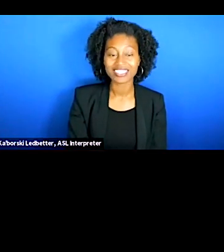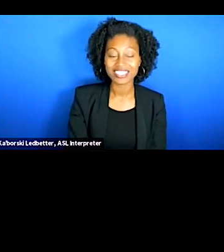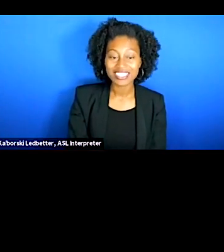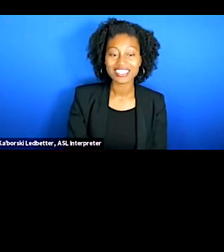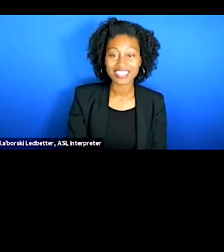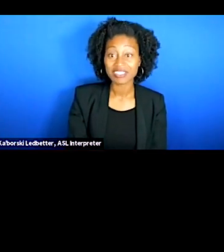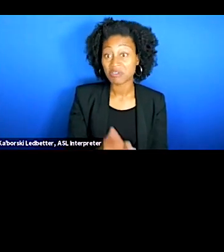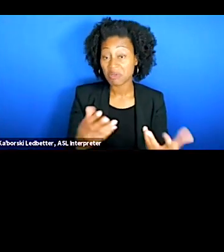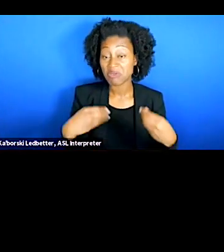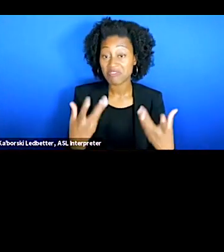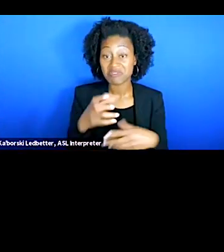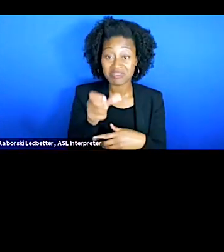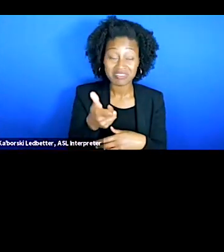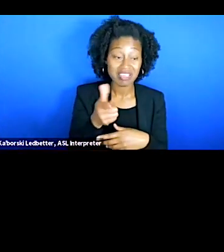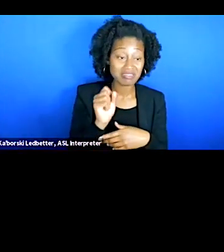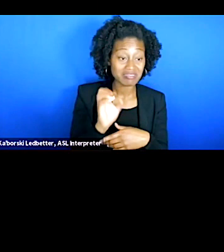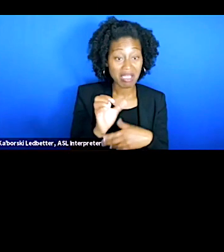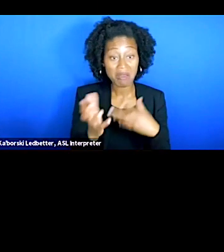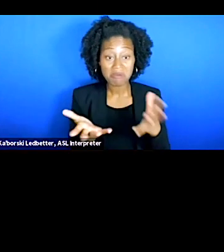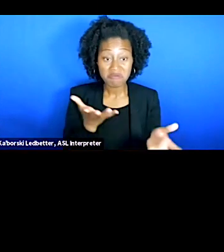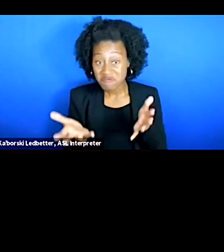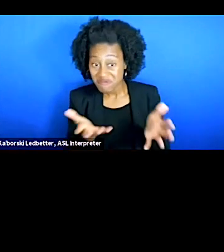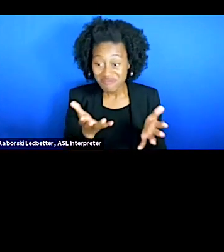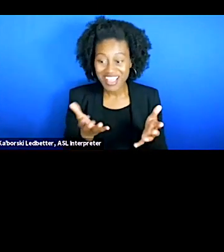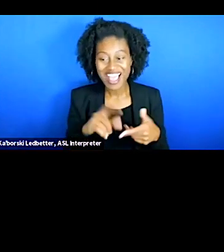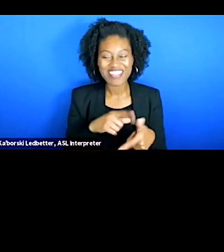we will share the results to see